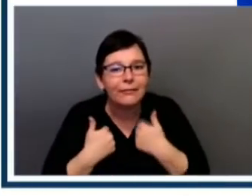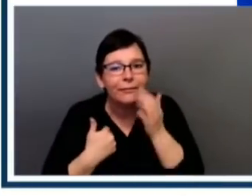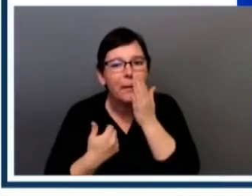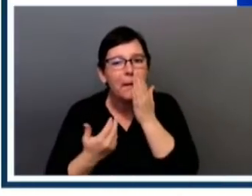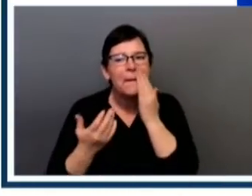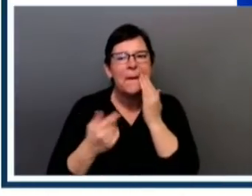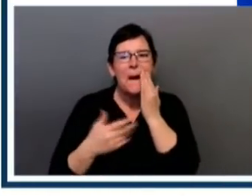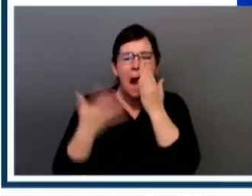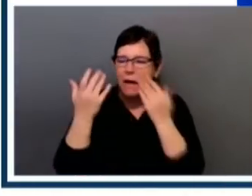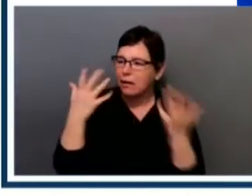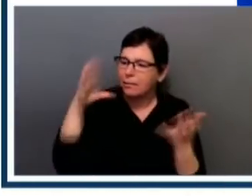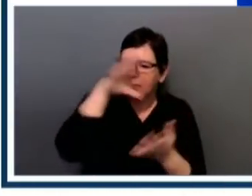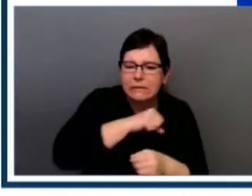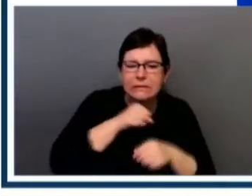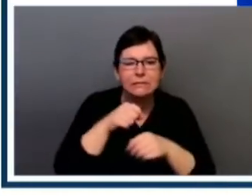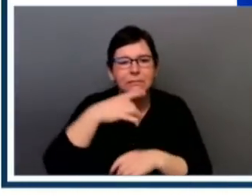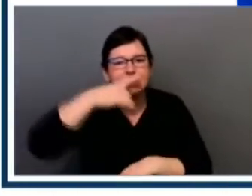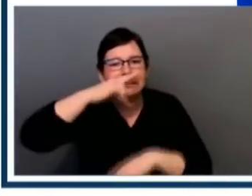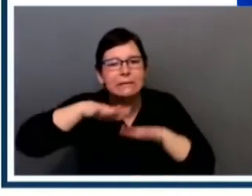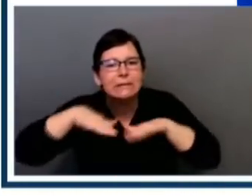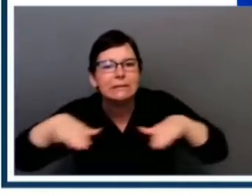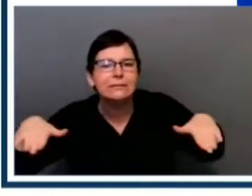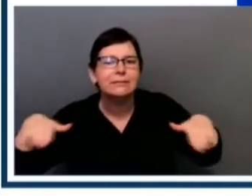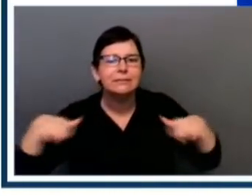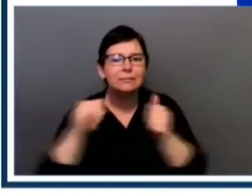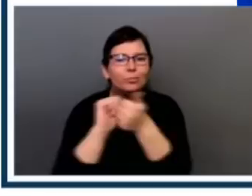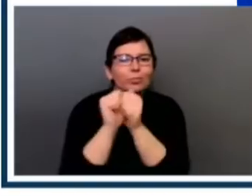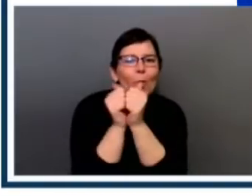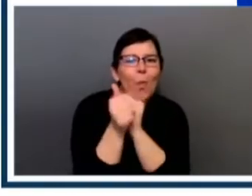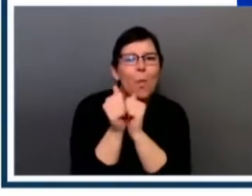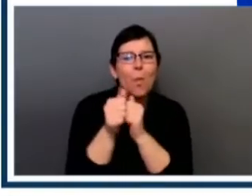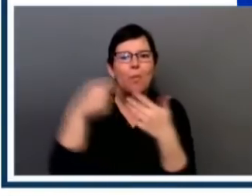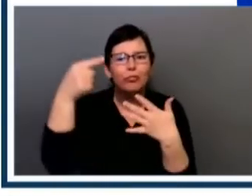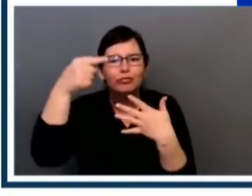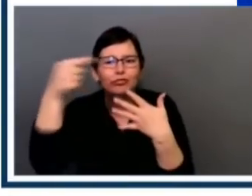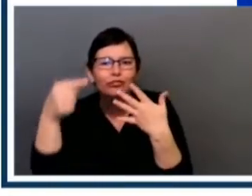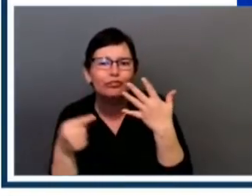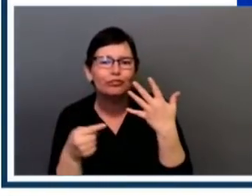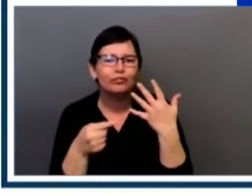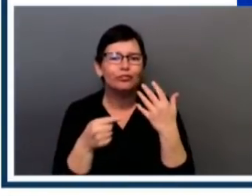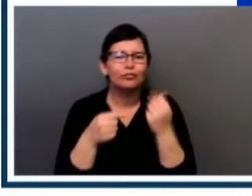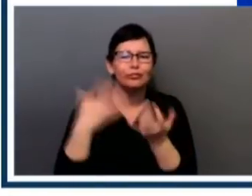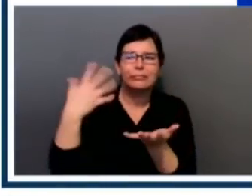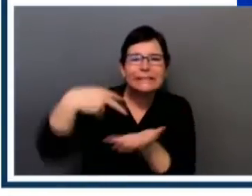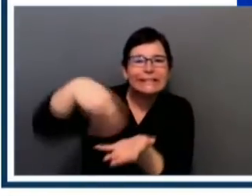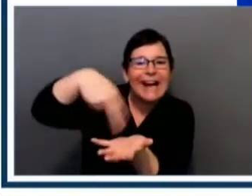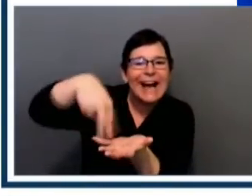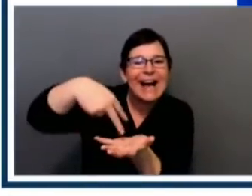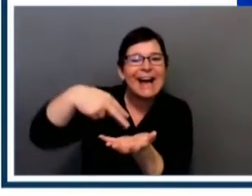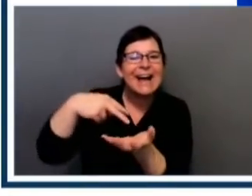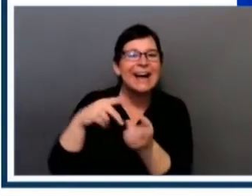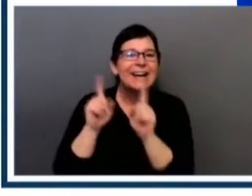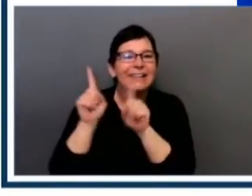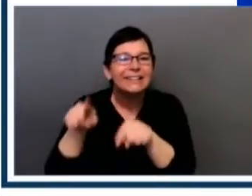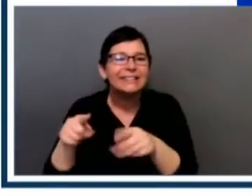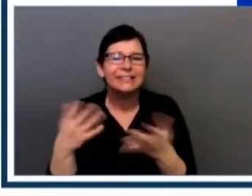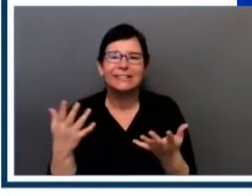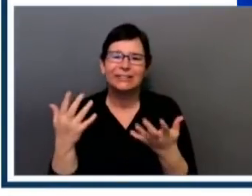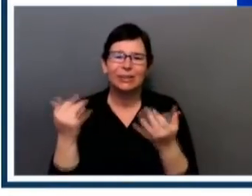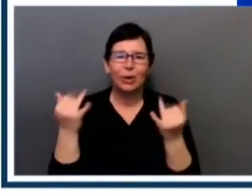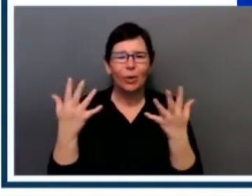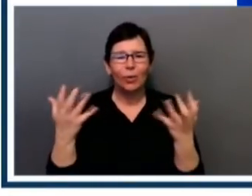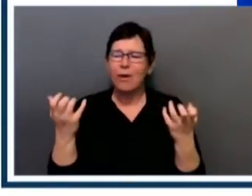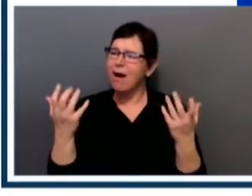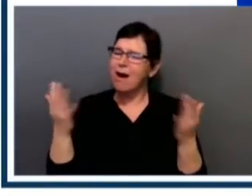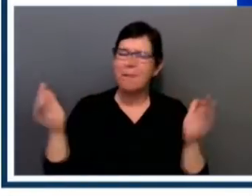them, to you, I know you want your life back to normal. So today, you should see this as the announcing